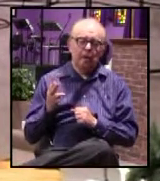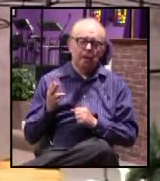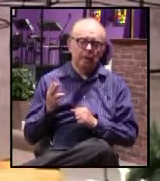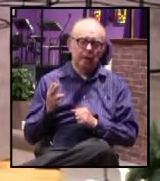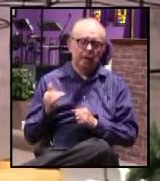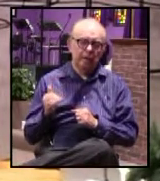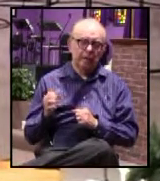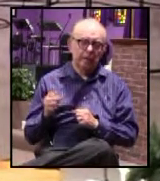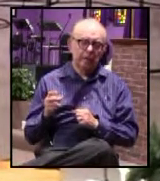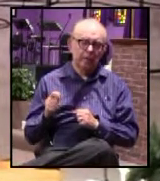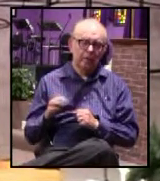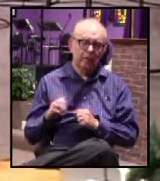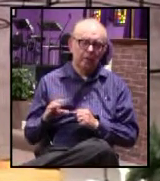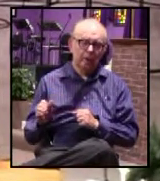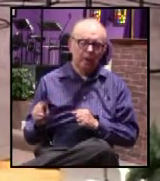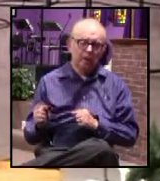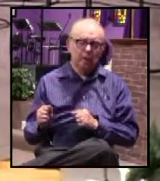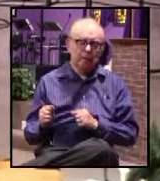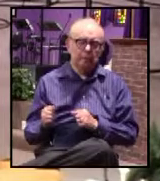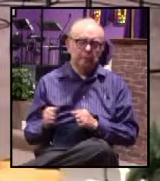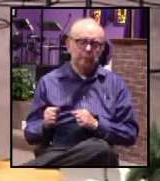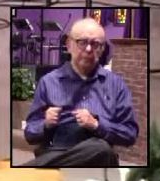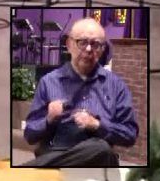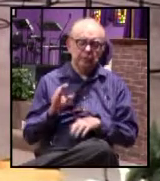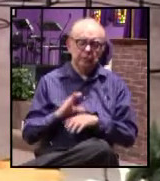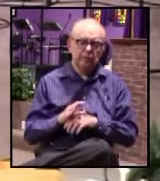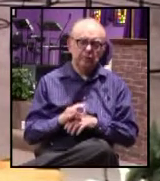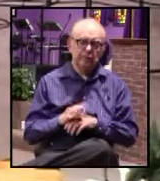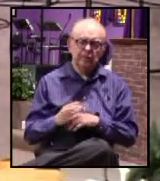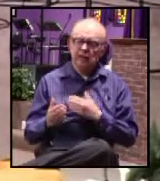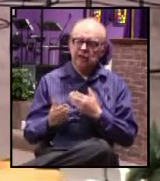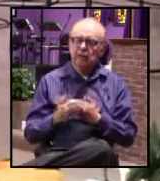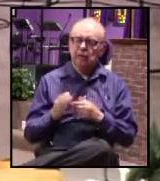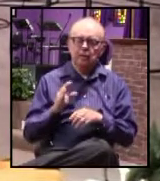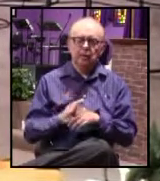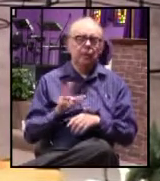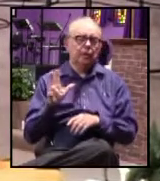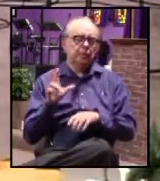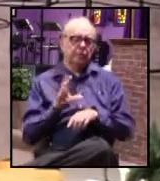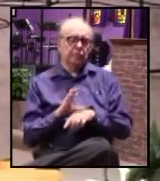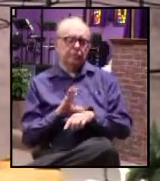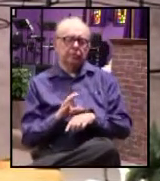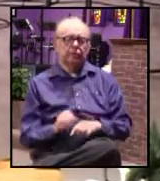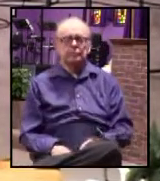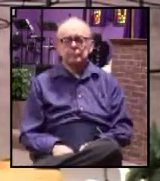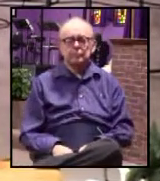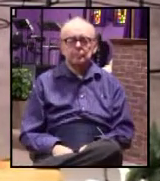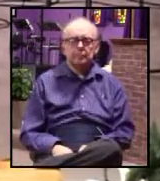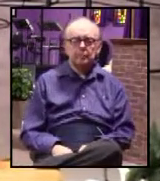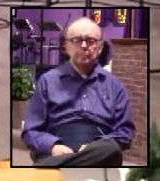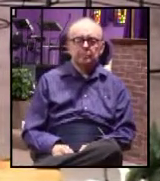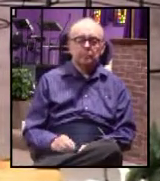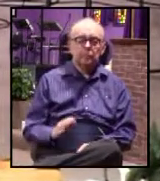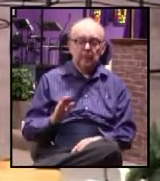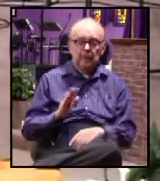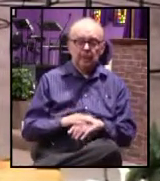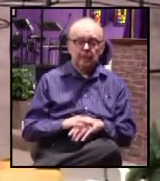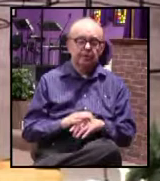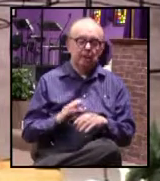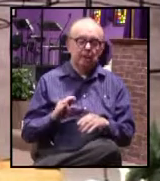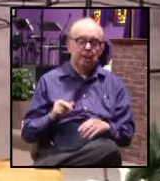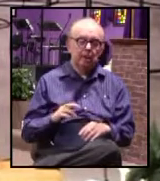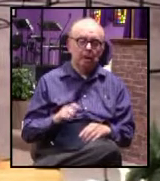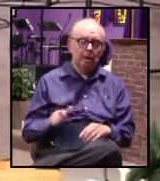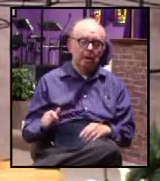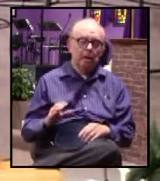another church that's sitting, I think, a block or 2 down. 3 churches. On this side of Brill, and